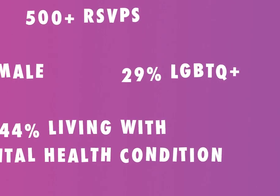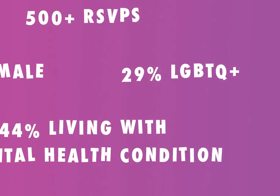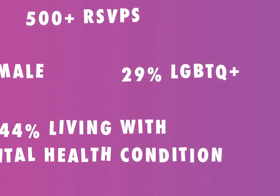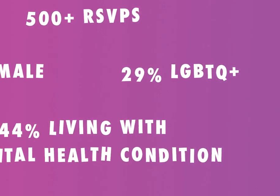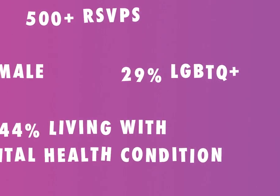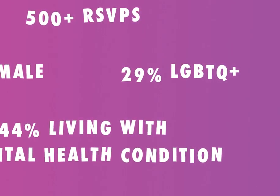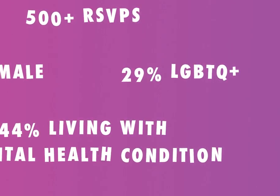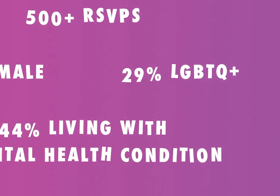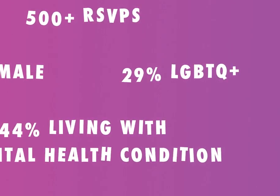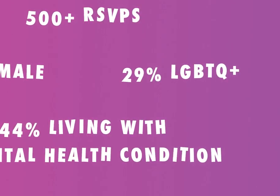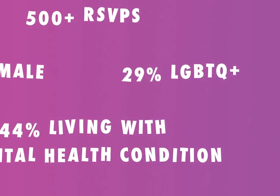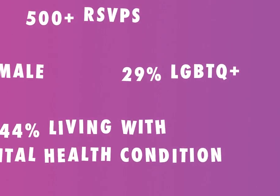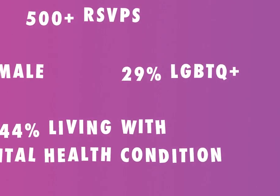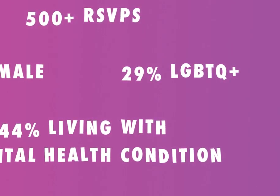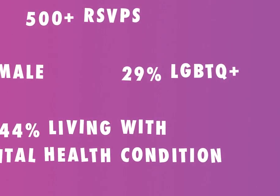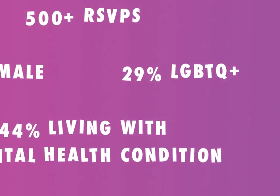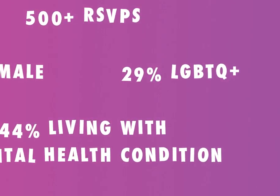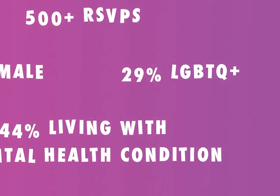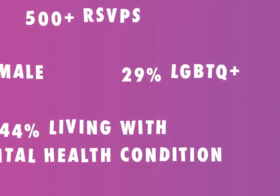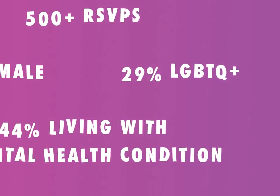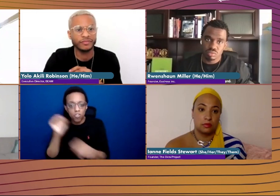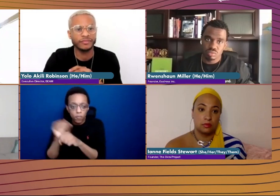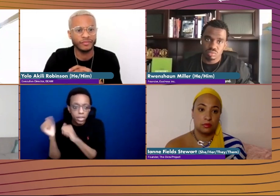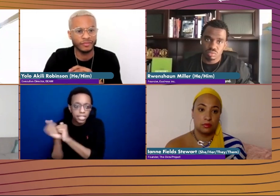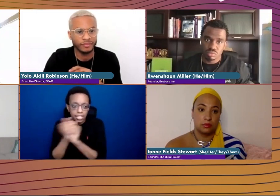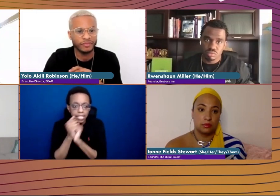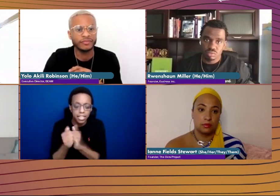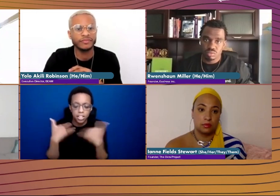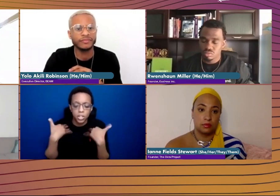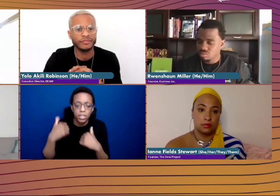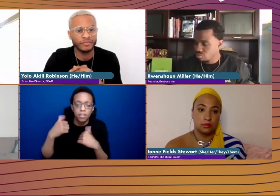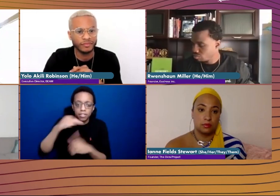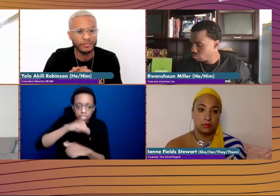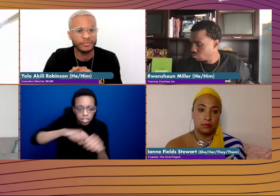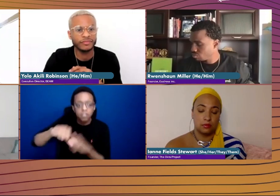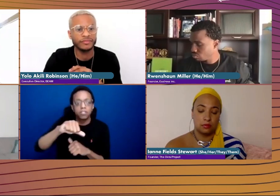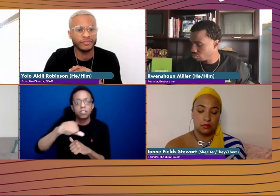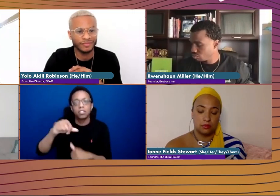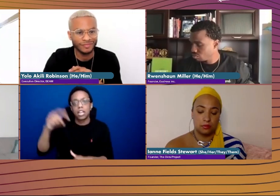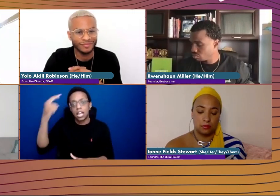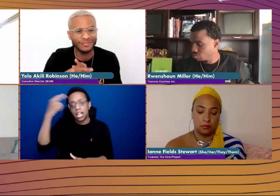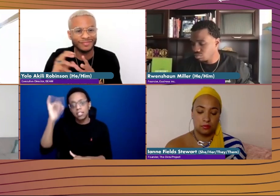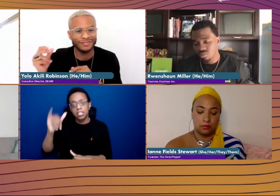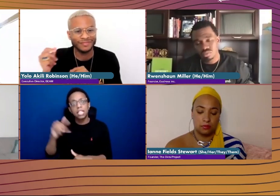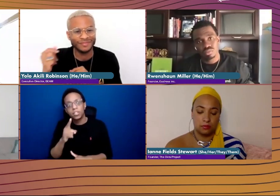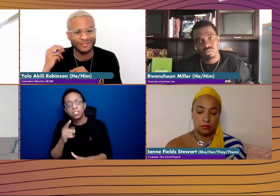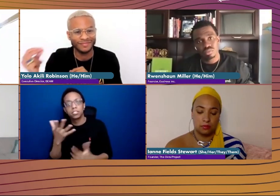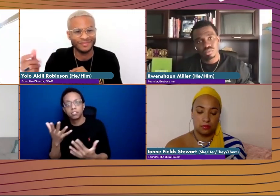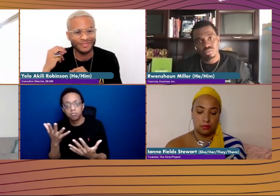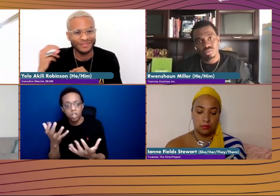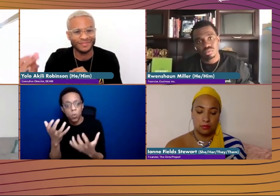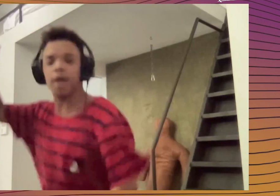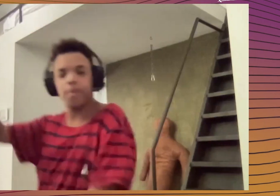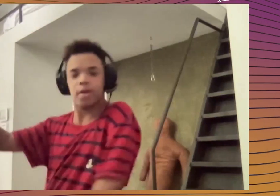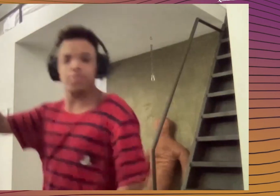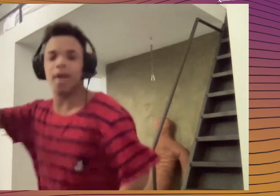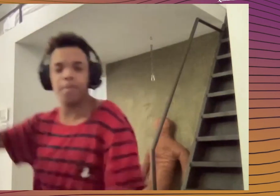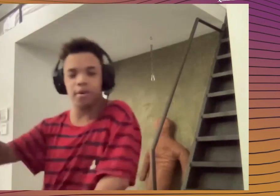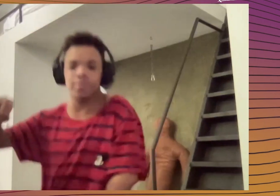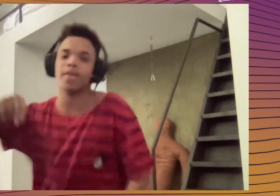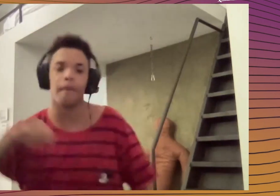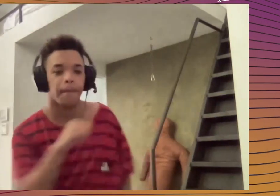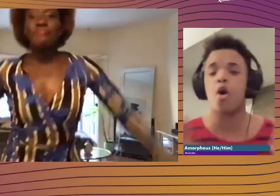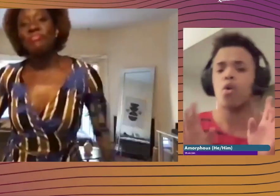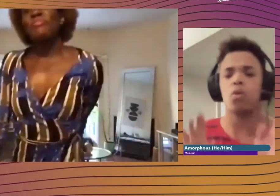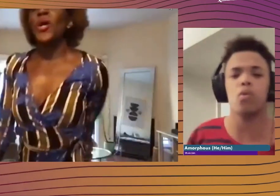We have a history of like working together to heal one another. And that, I think, is what I would really love to get more of. Step on,